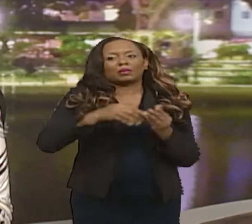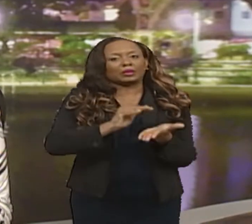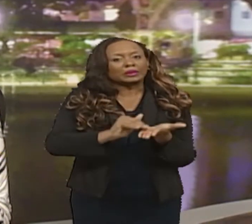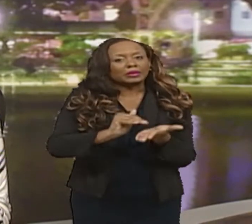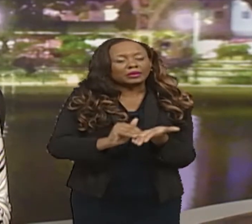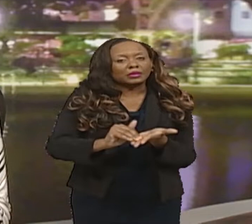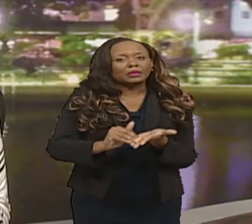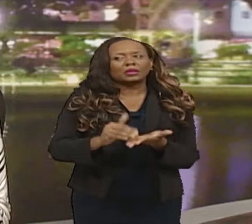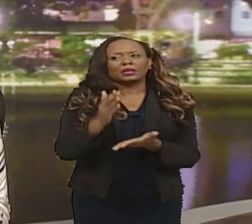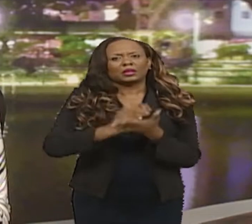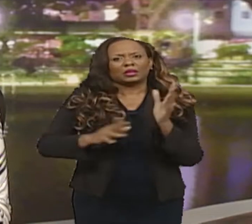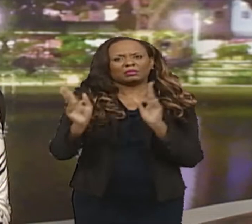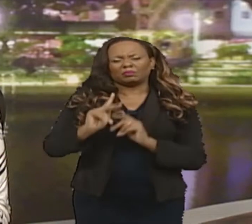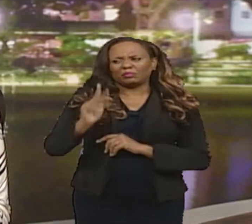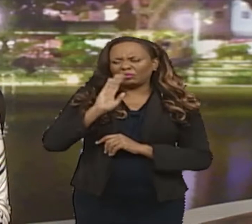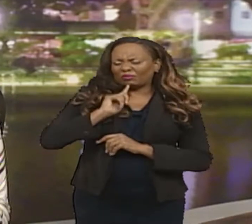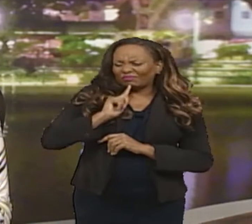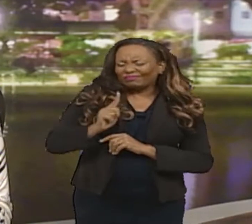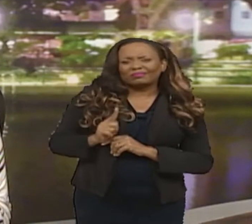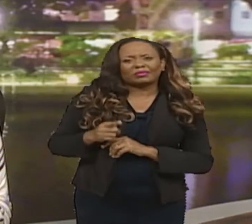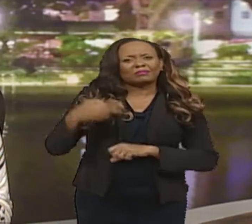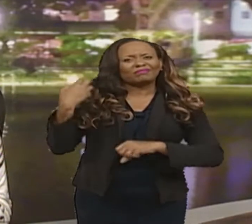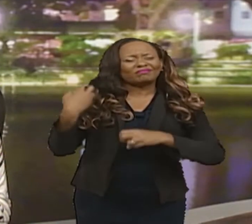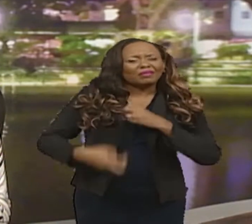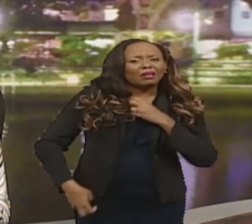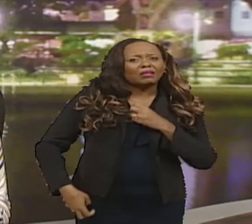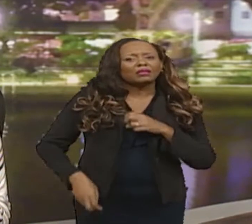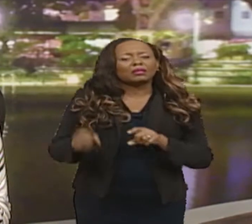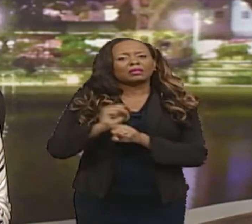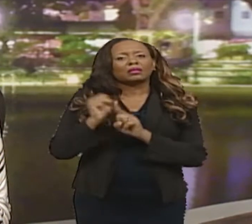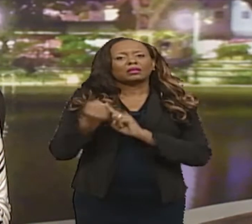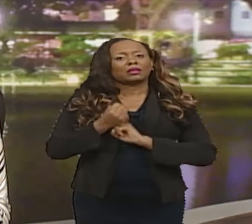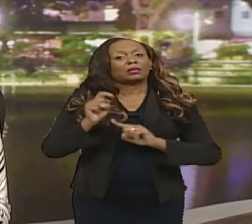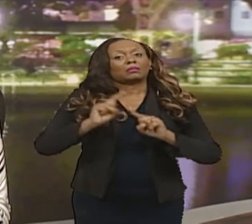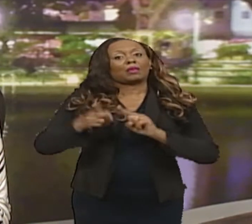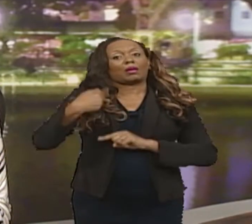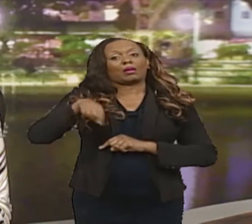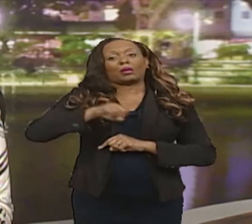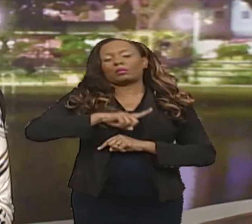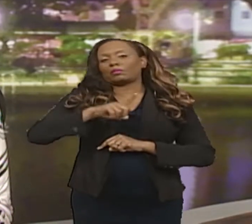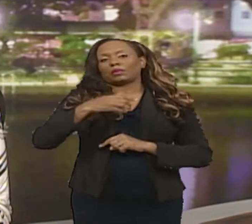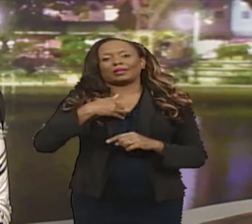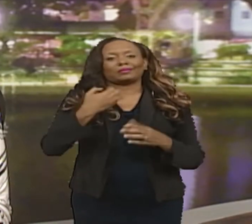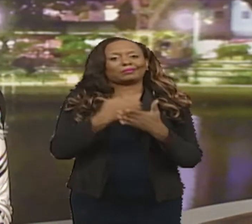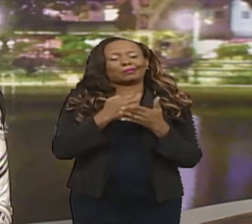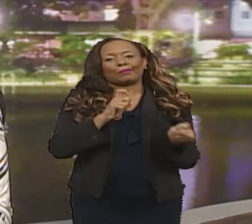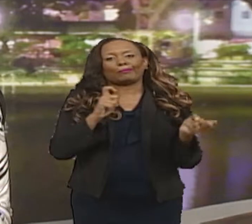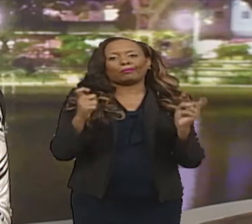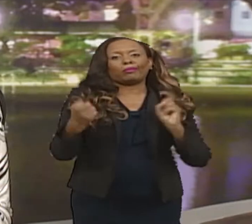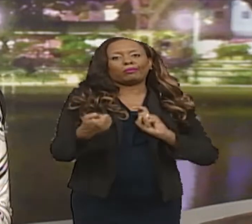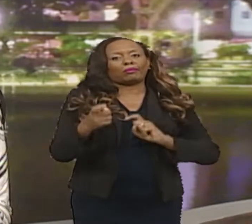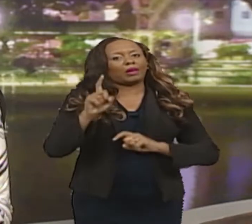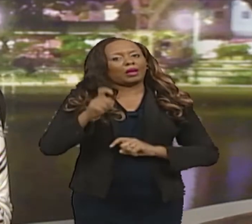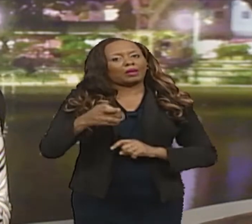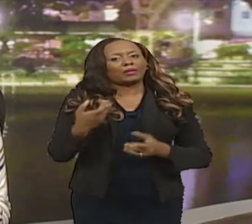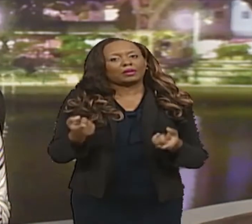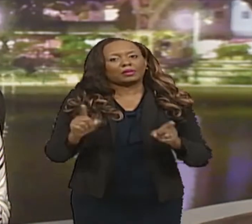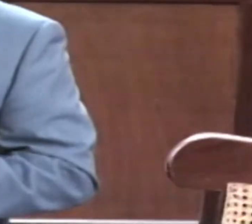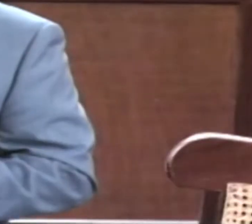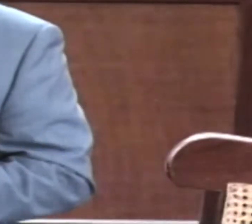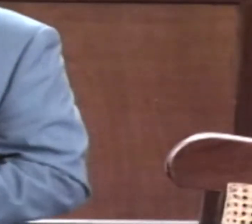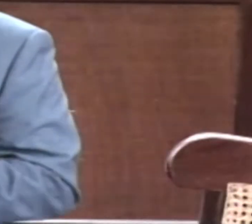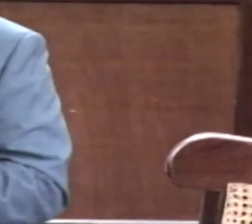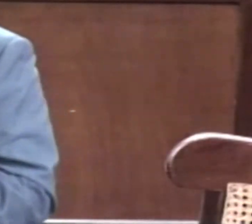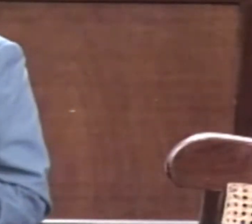on those affected, they could not be avoided as Barbados continues to journey to economic recovery. Indeed, if